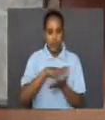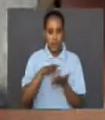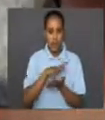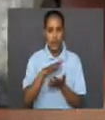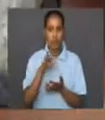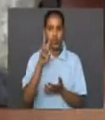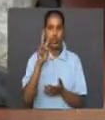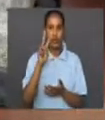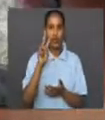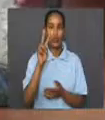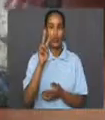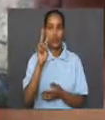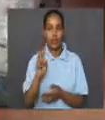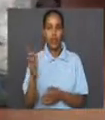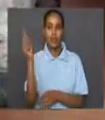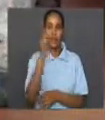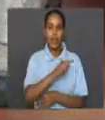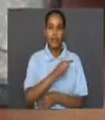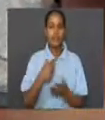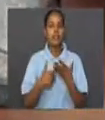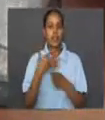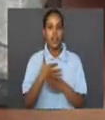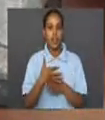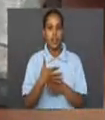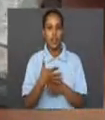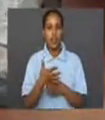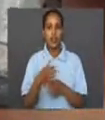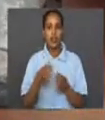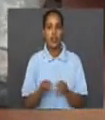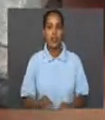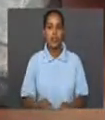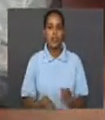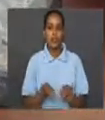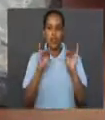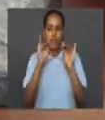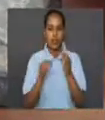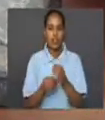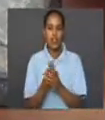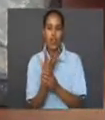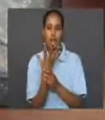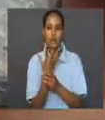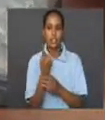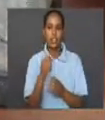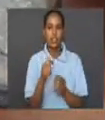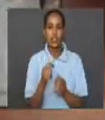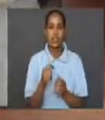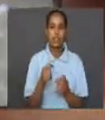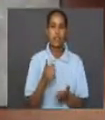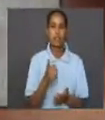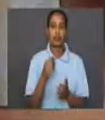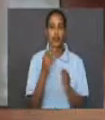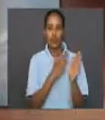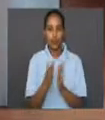about 20 days. Then they will filter out the shells and they will